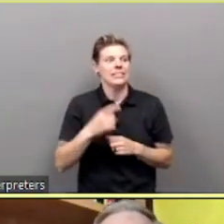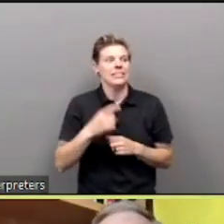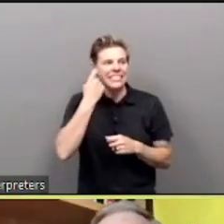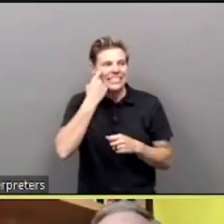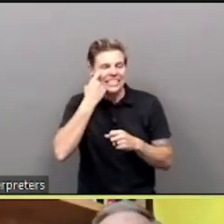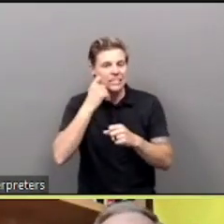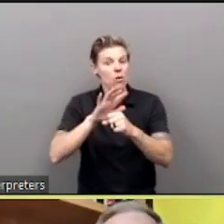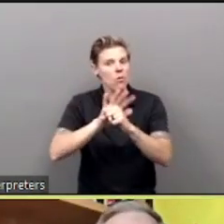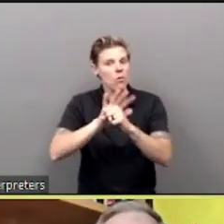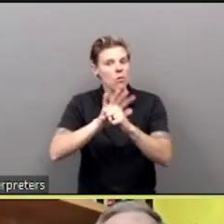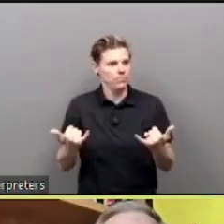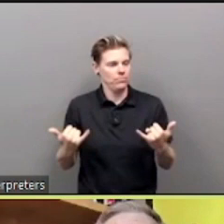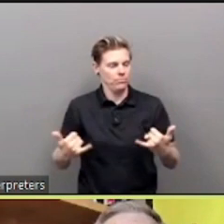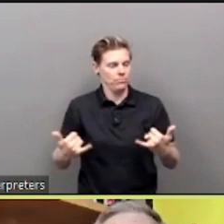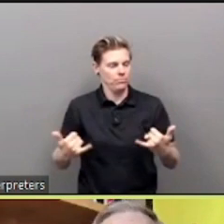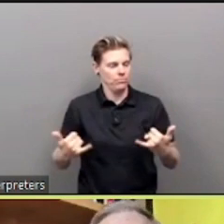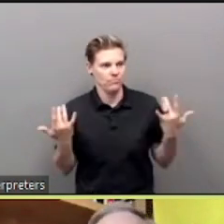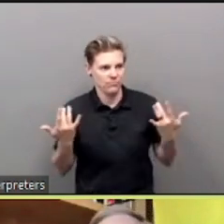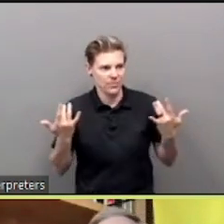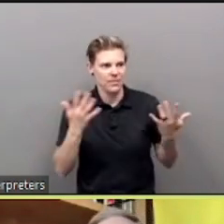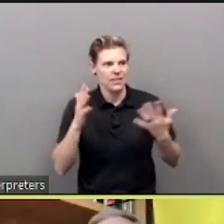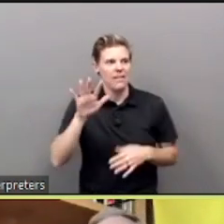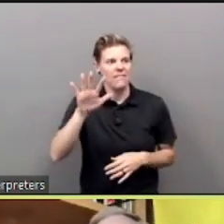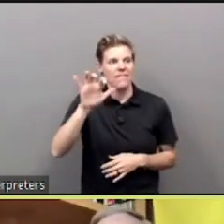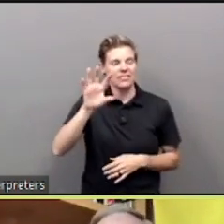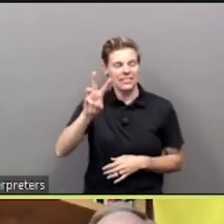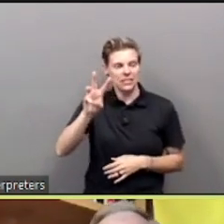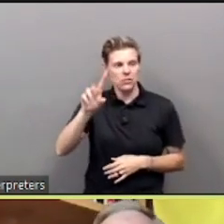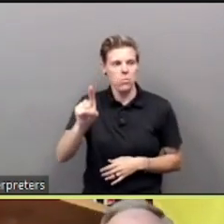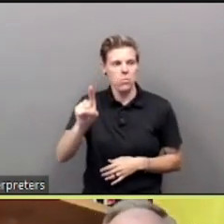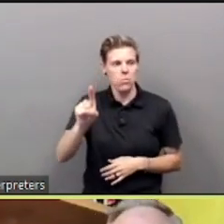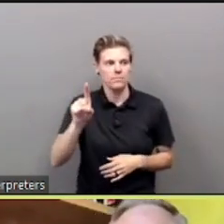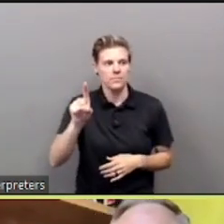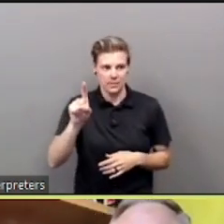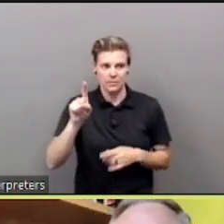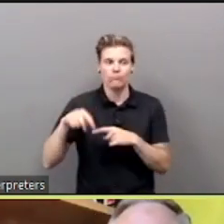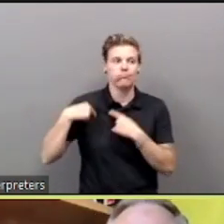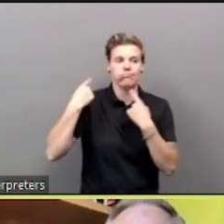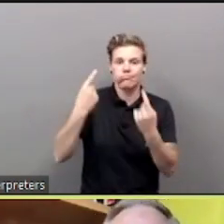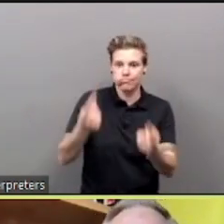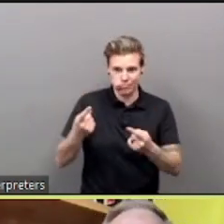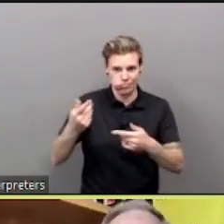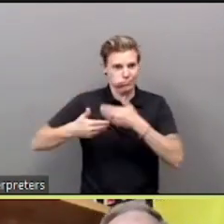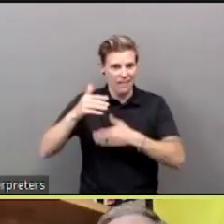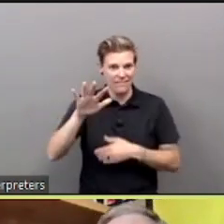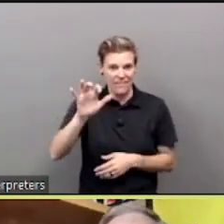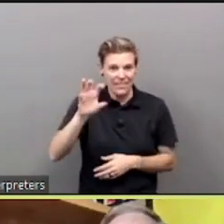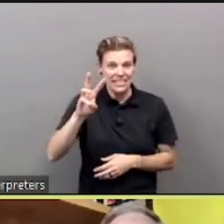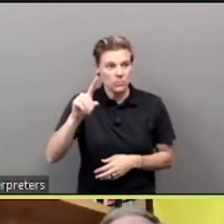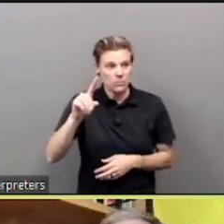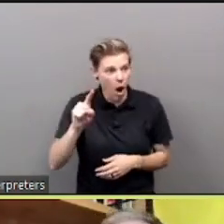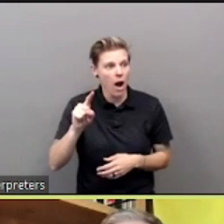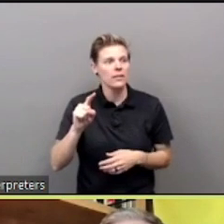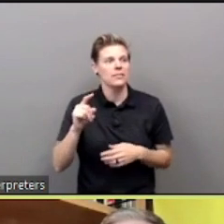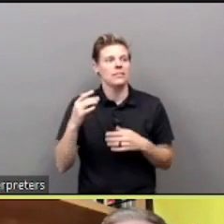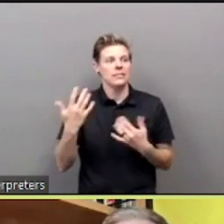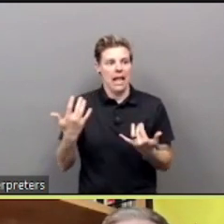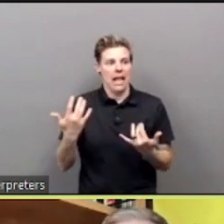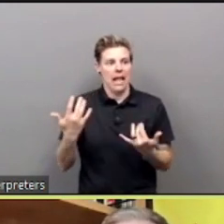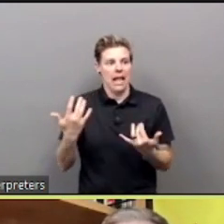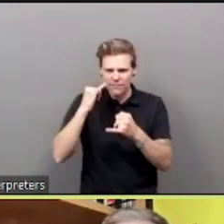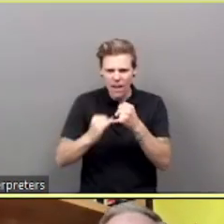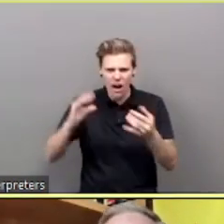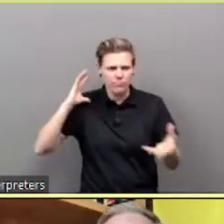day 561. And while we are finalizing the epidemiology report for today,